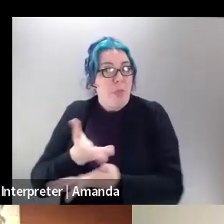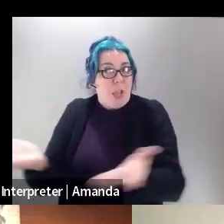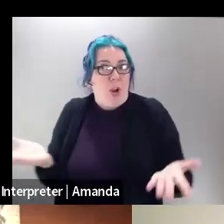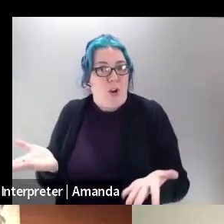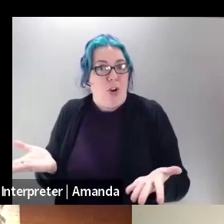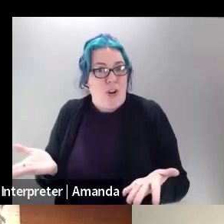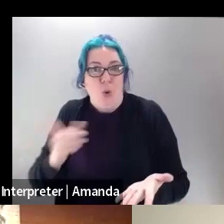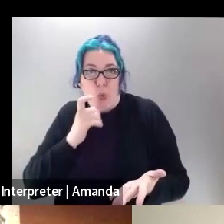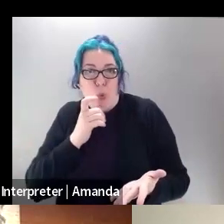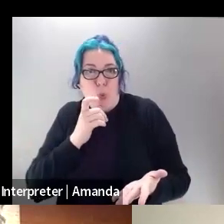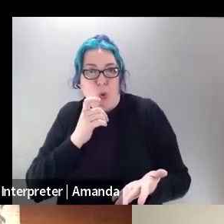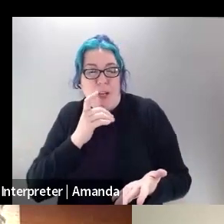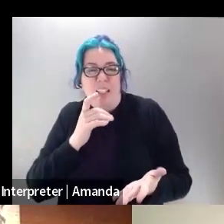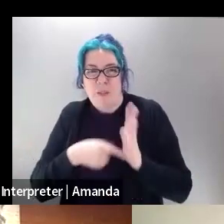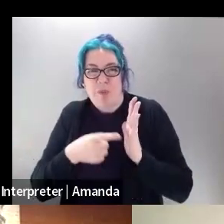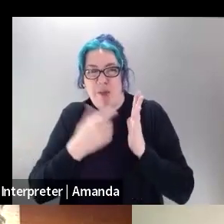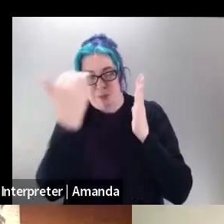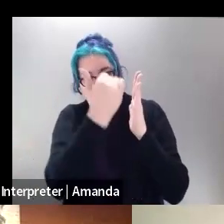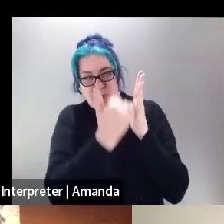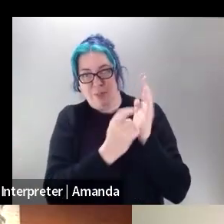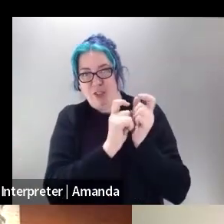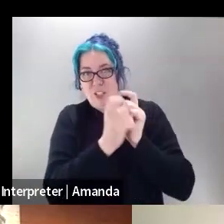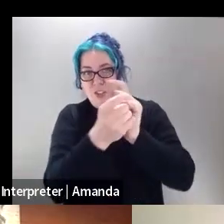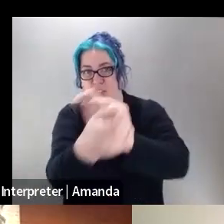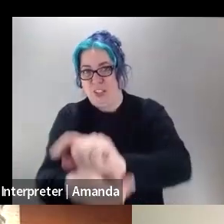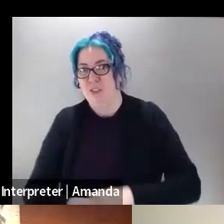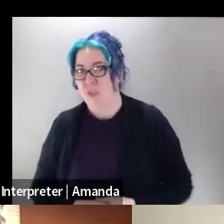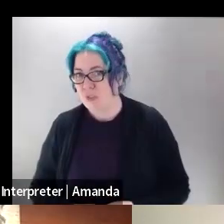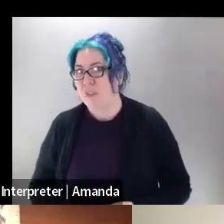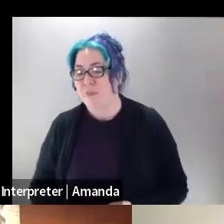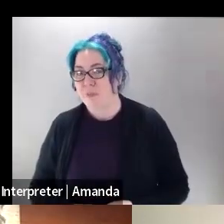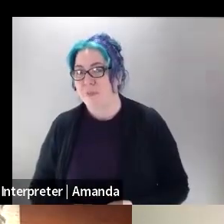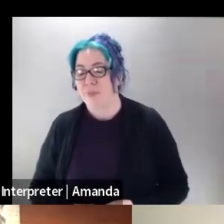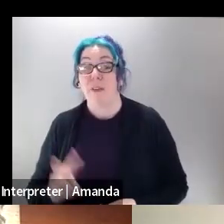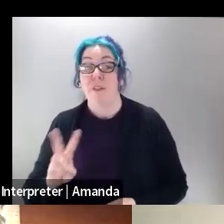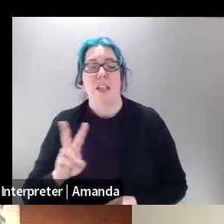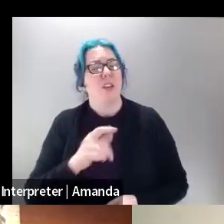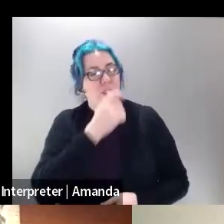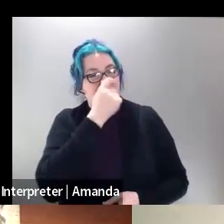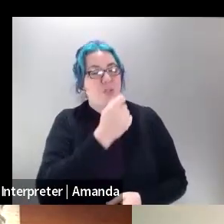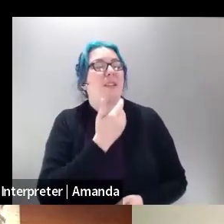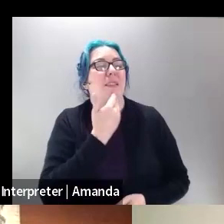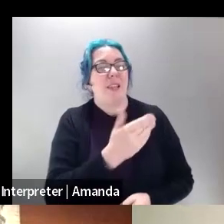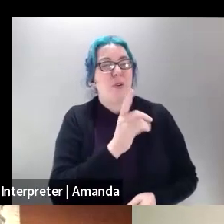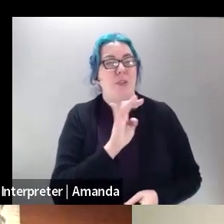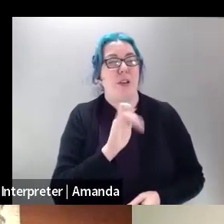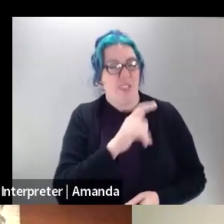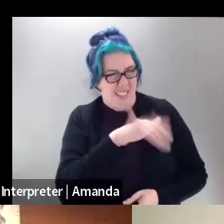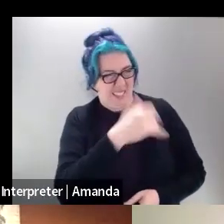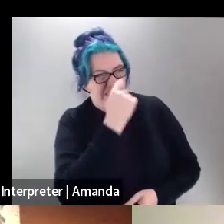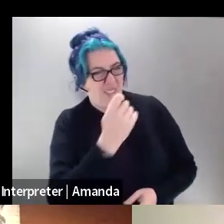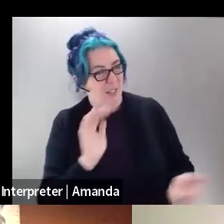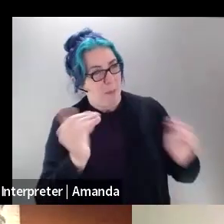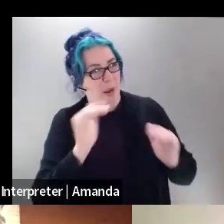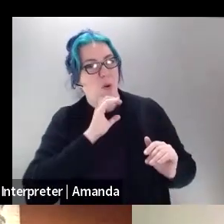I love the idea of having a look at the old documentation. Probably reveals something about how, as you say, different groups, different projects, but also how